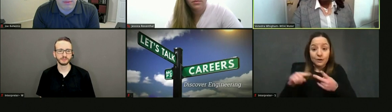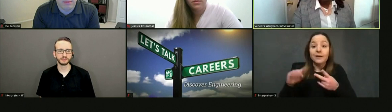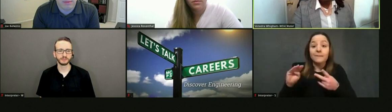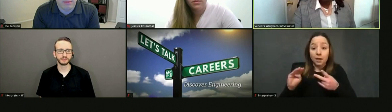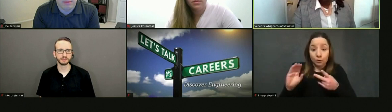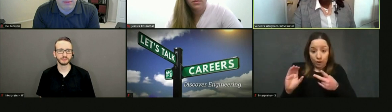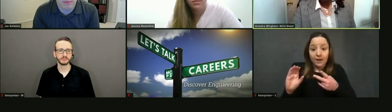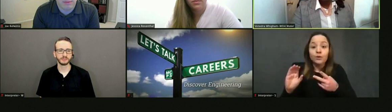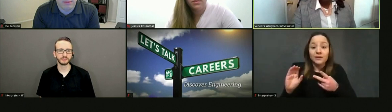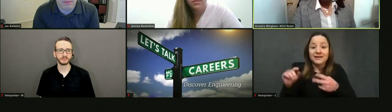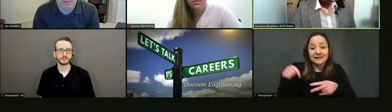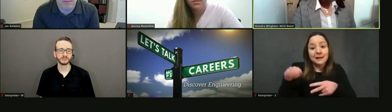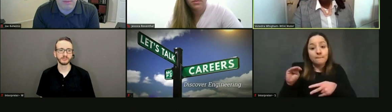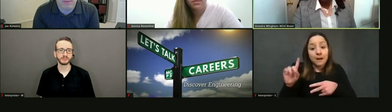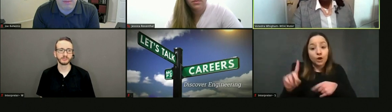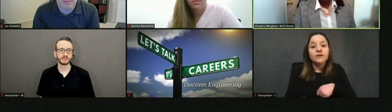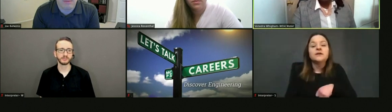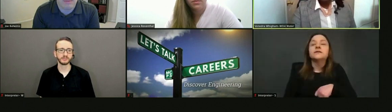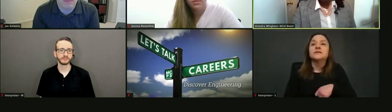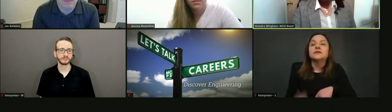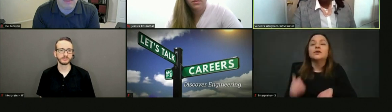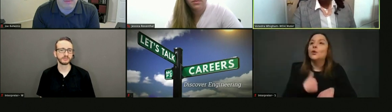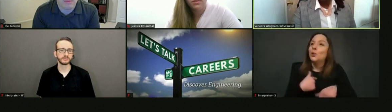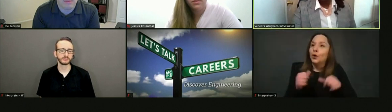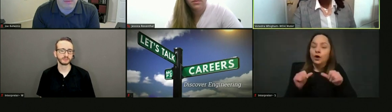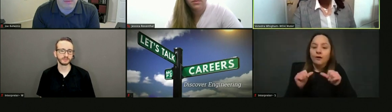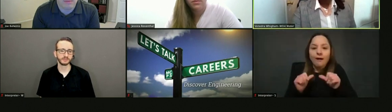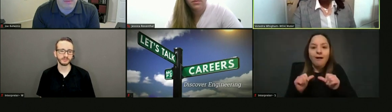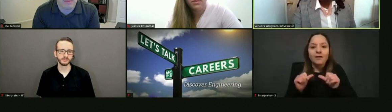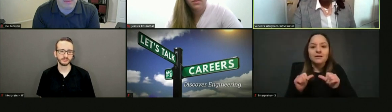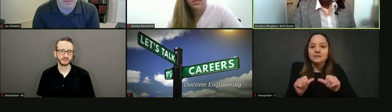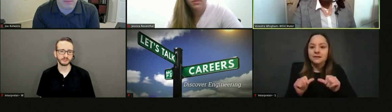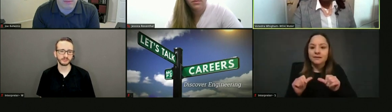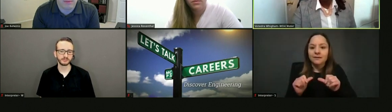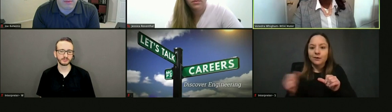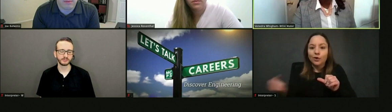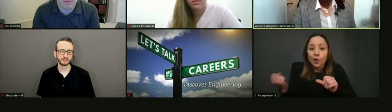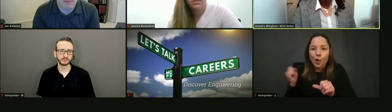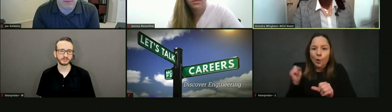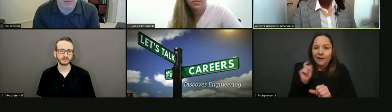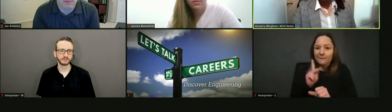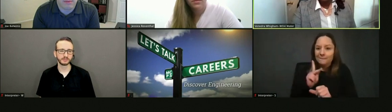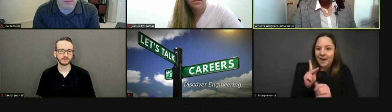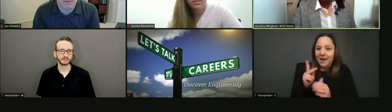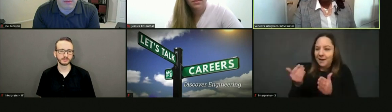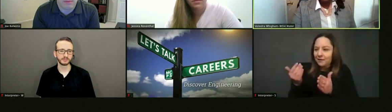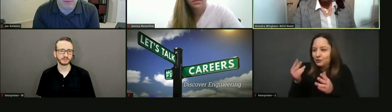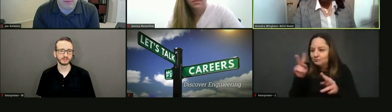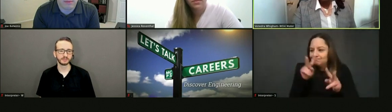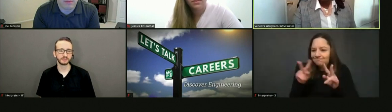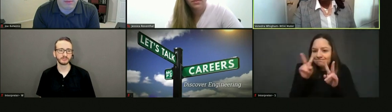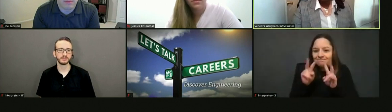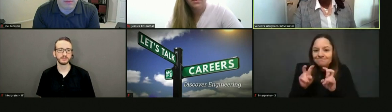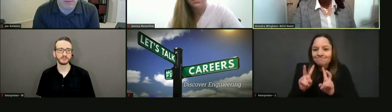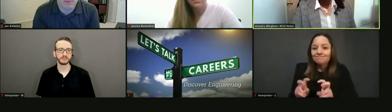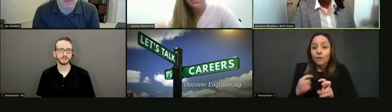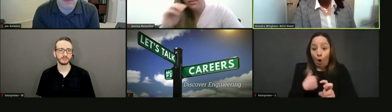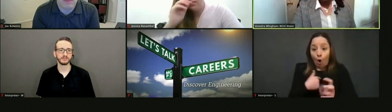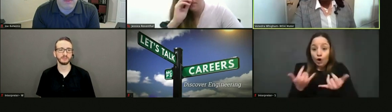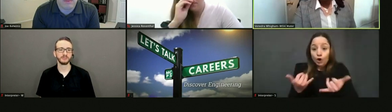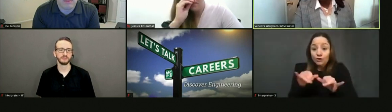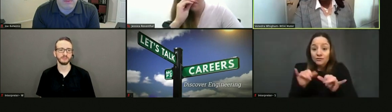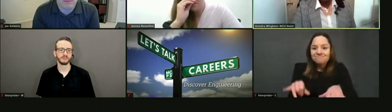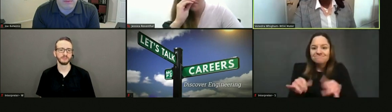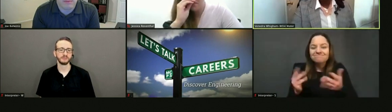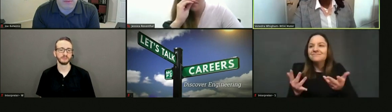in Maryland. And so, you know, we're constantly going back to the drawing board and taking a look at our systems to say, you know,